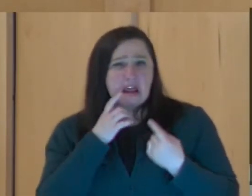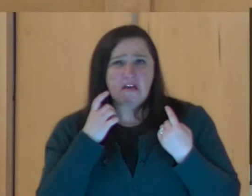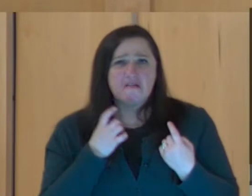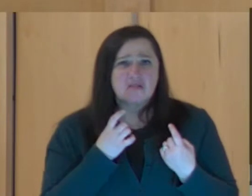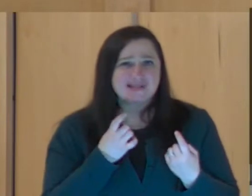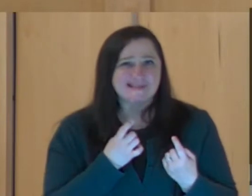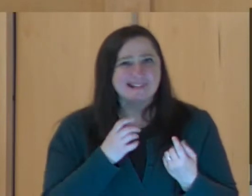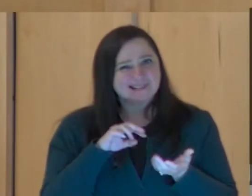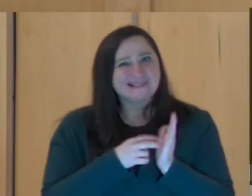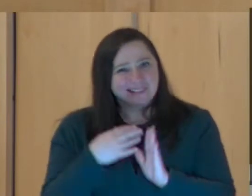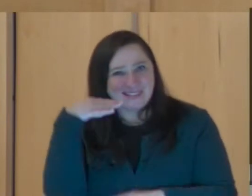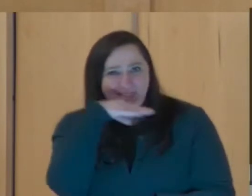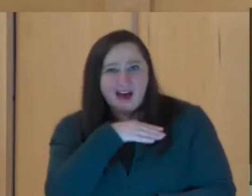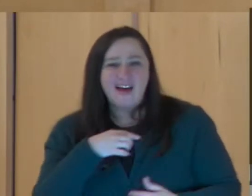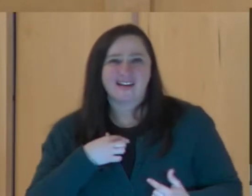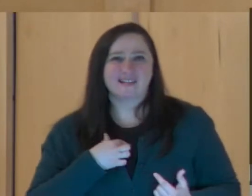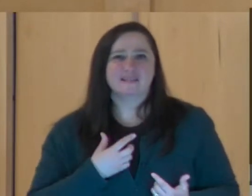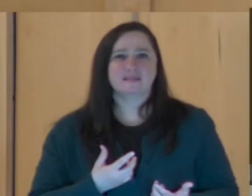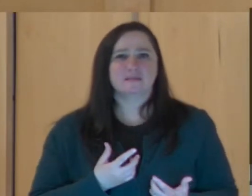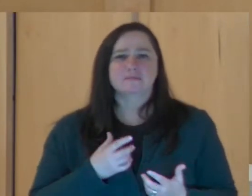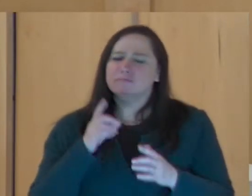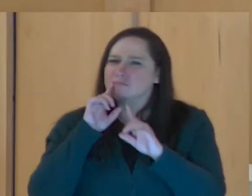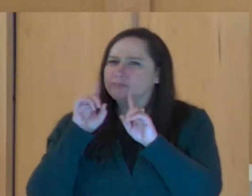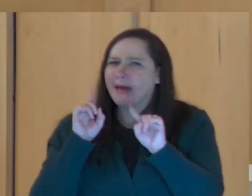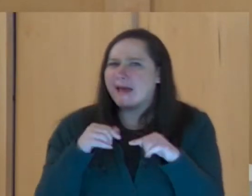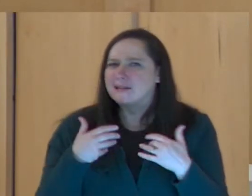hypocrites. And so what's the answer?